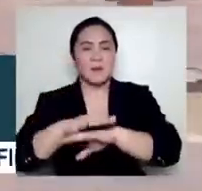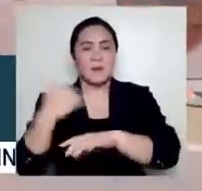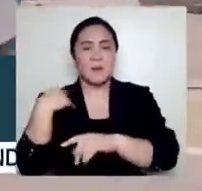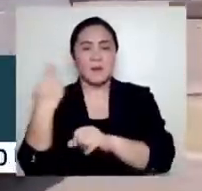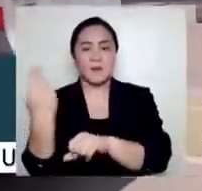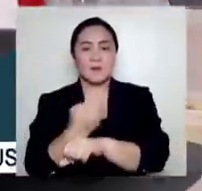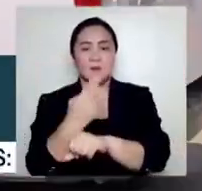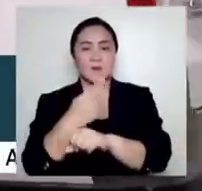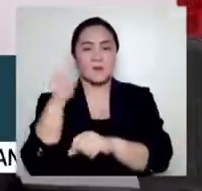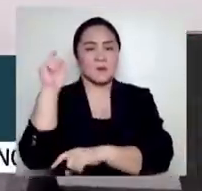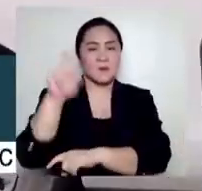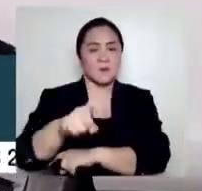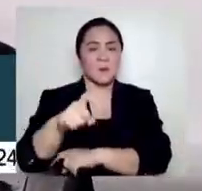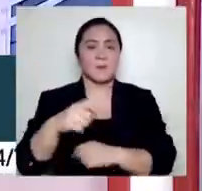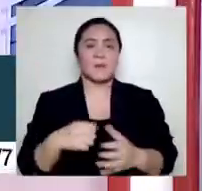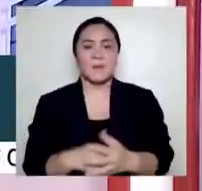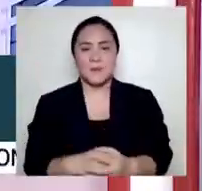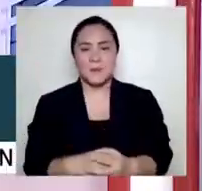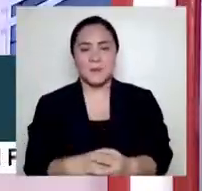mandate.